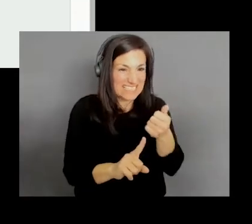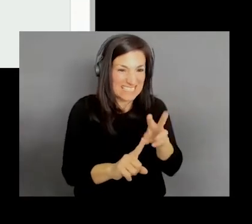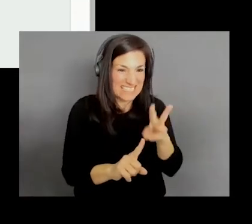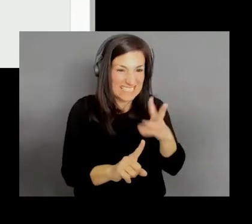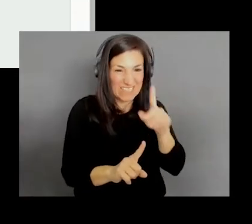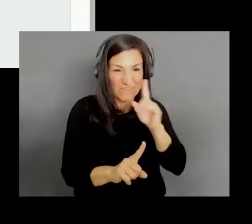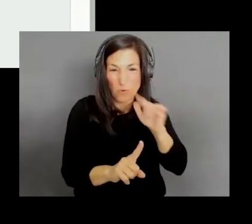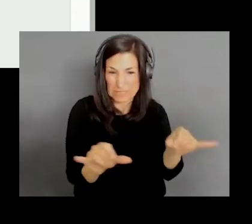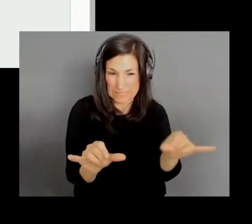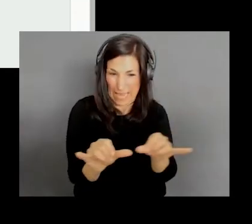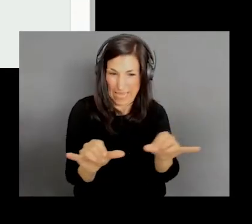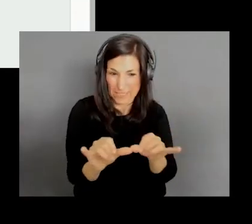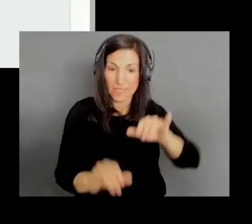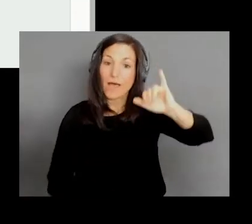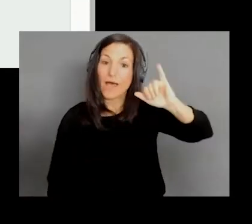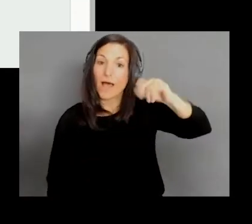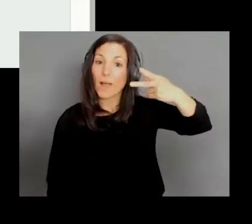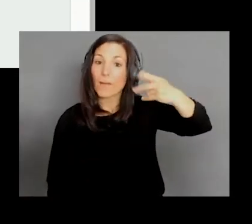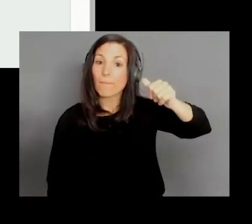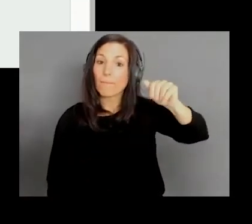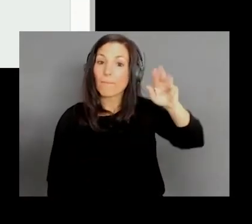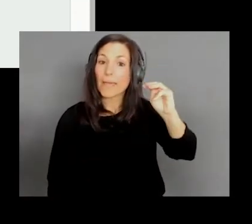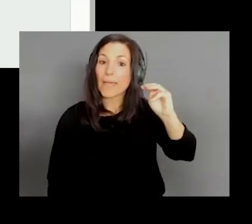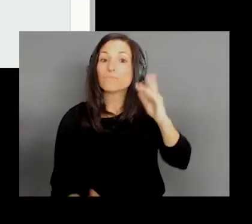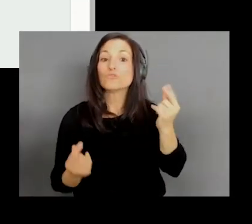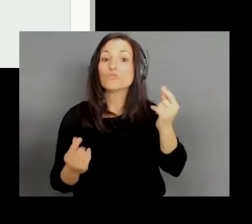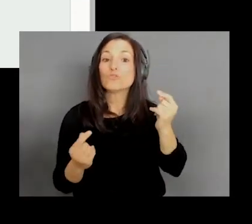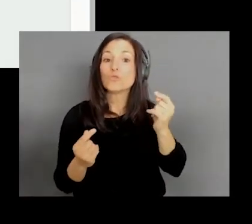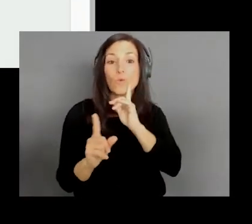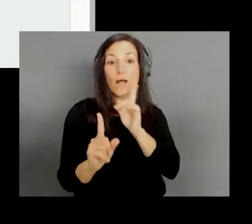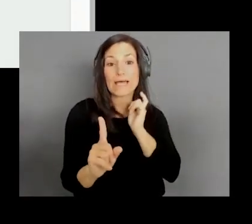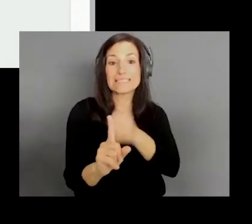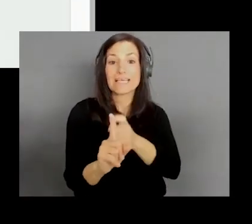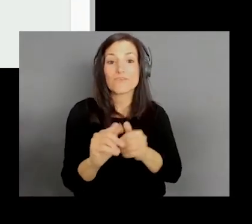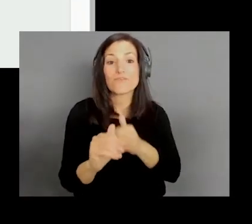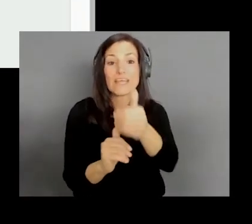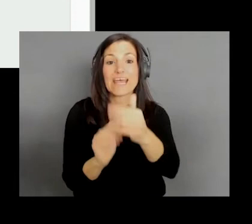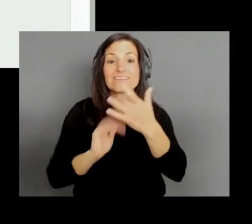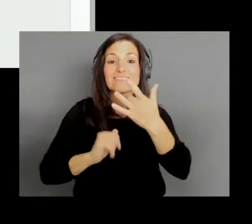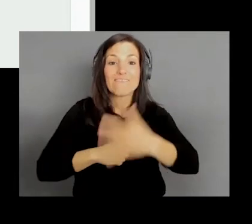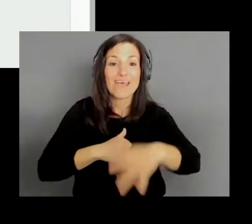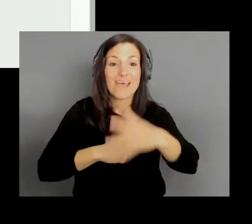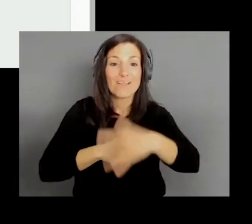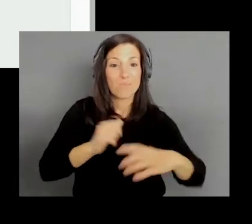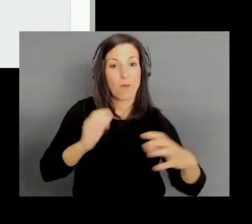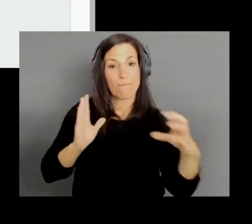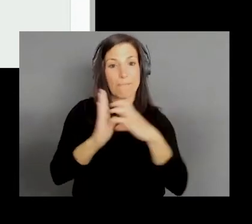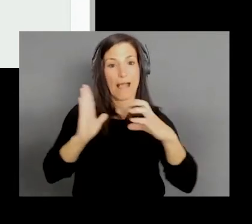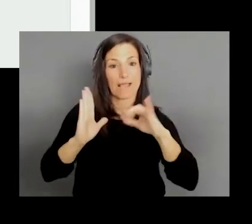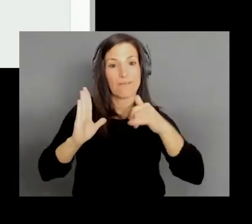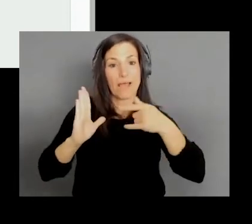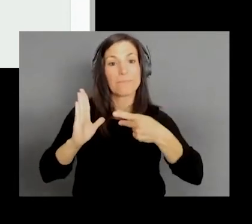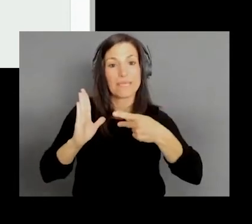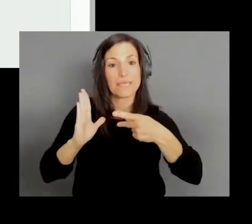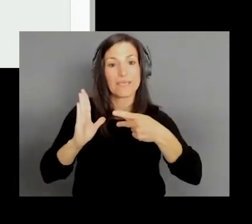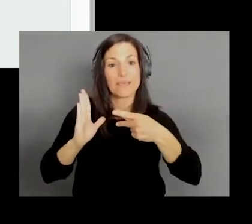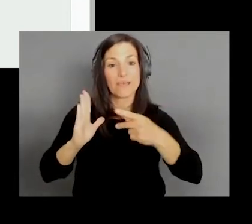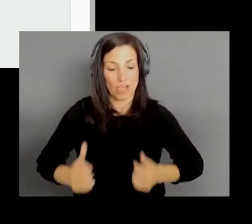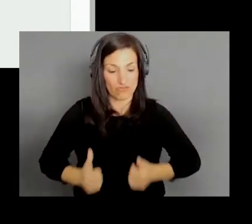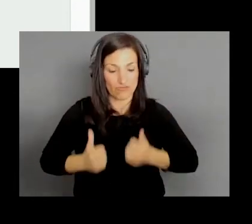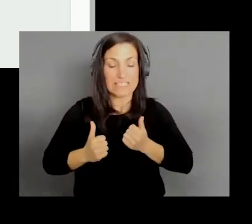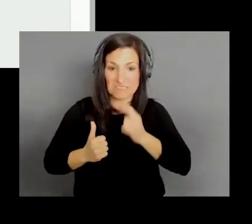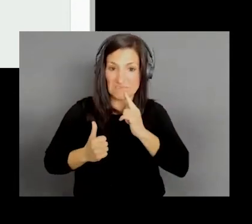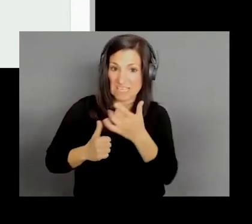Ipam will do is just assign you the next available block of IP addresses of that size that's available. So it'll